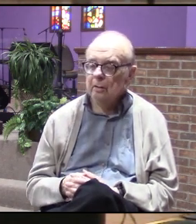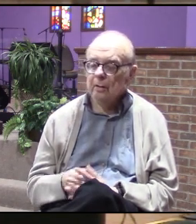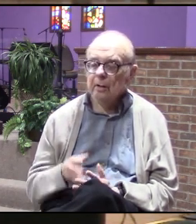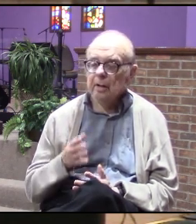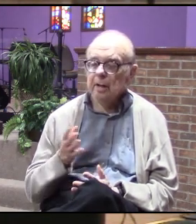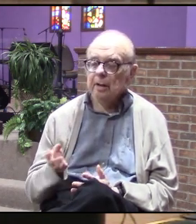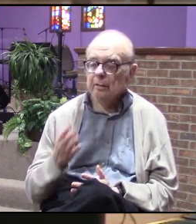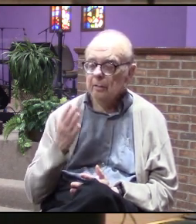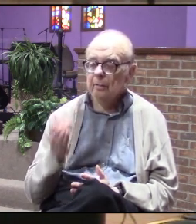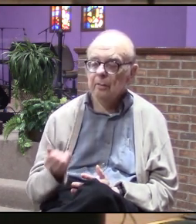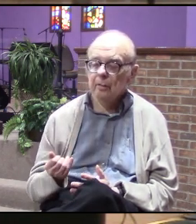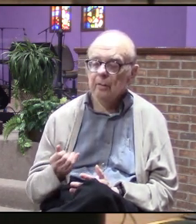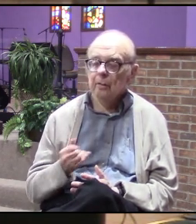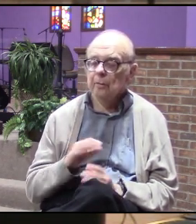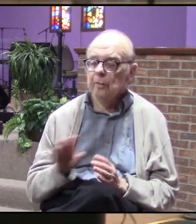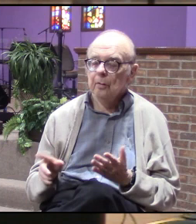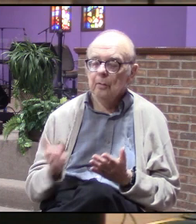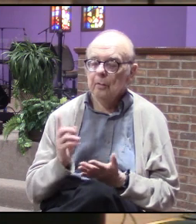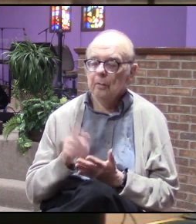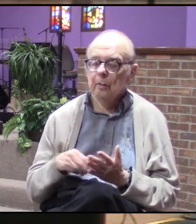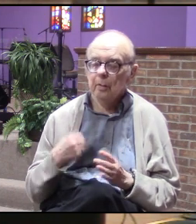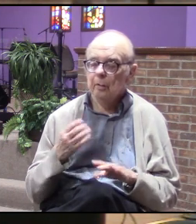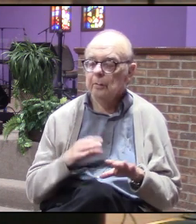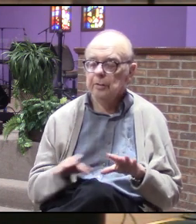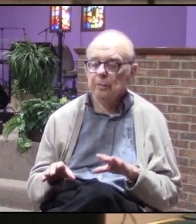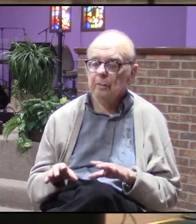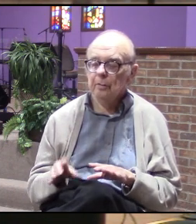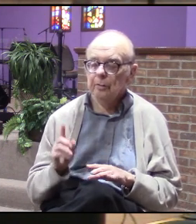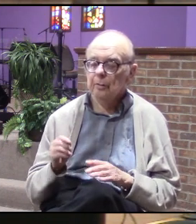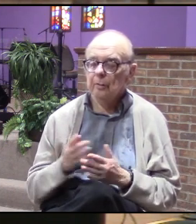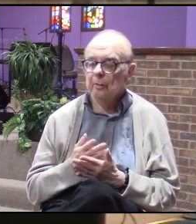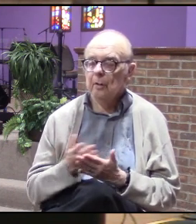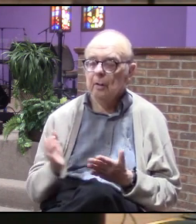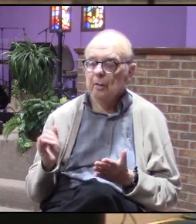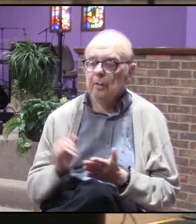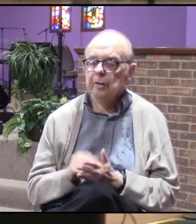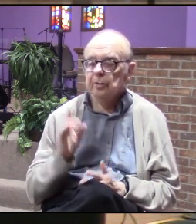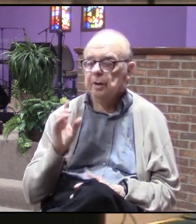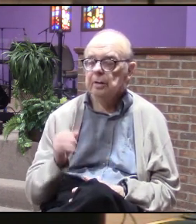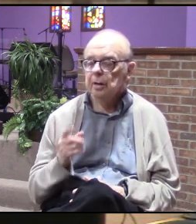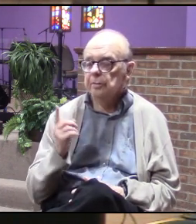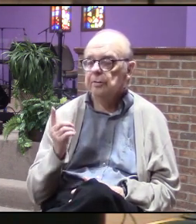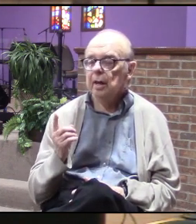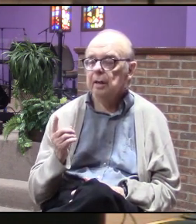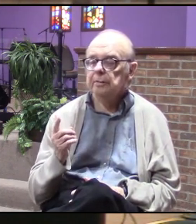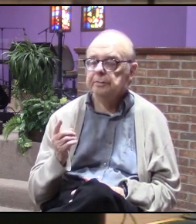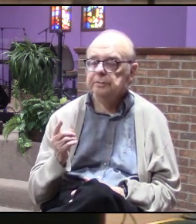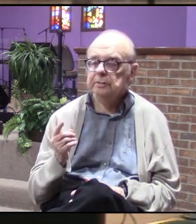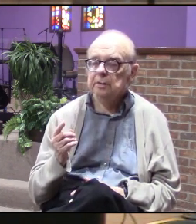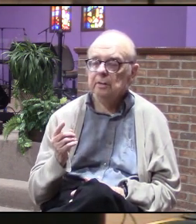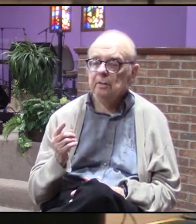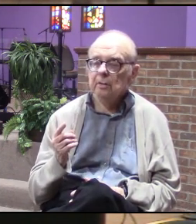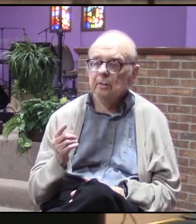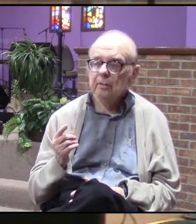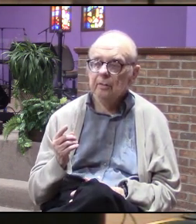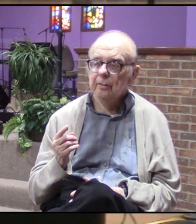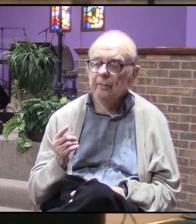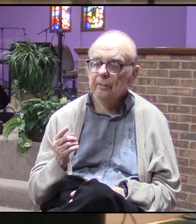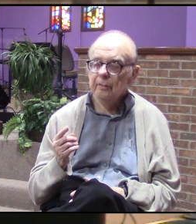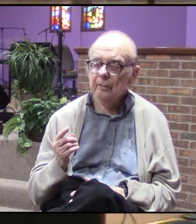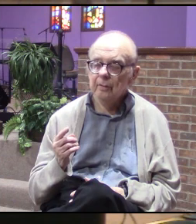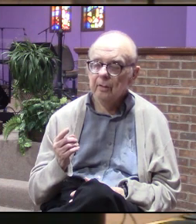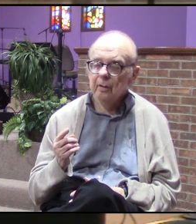here's why we do what we do, and this is the one thing that you need to understand. In